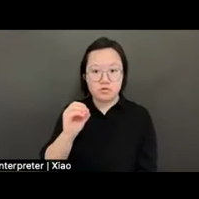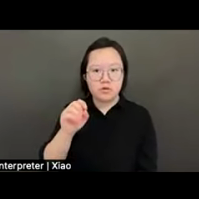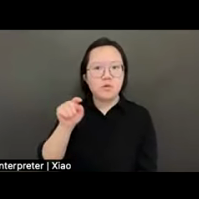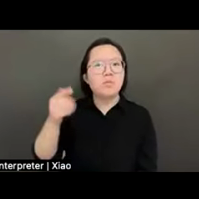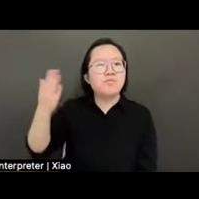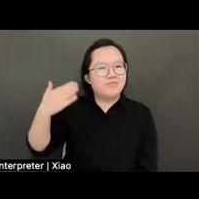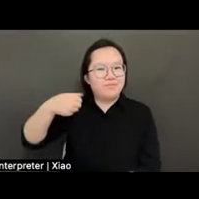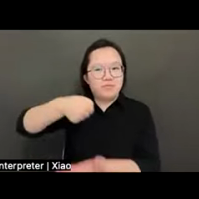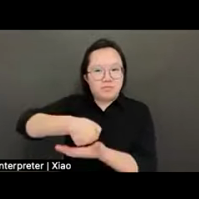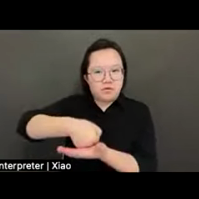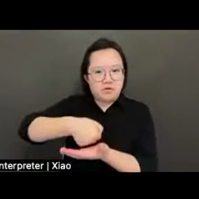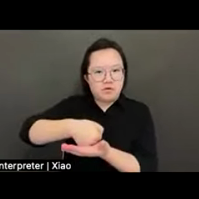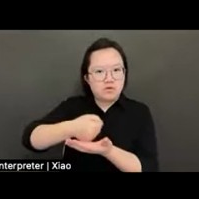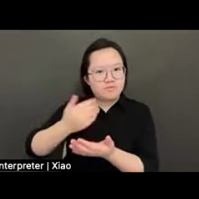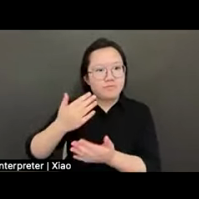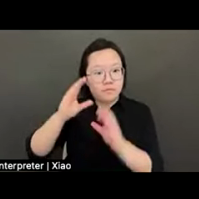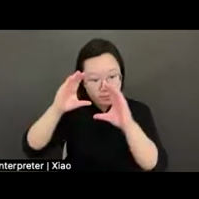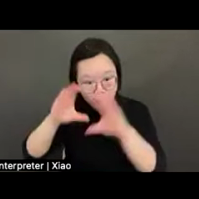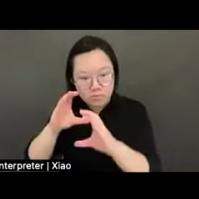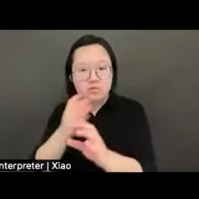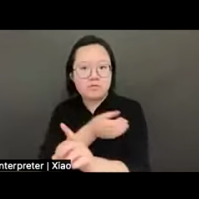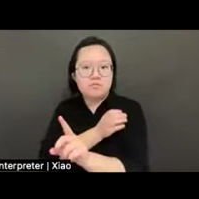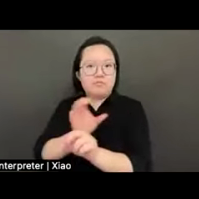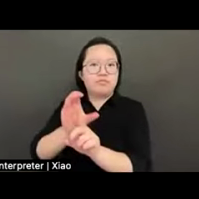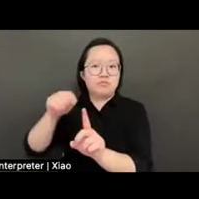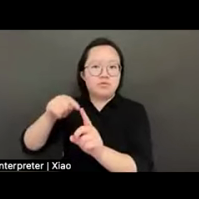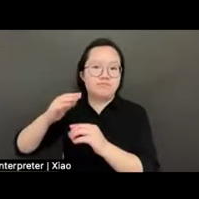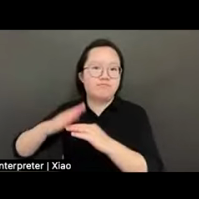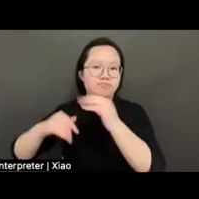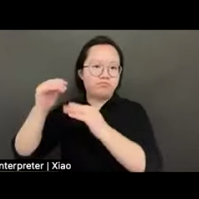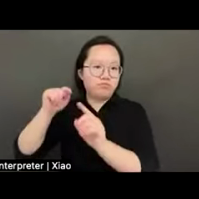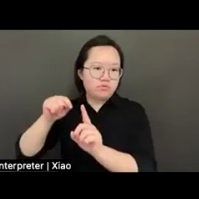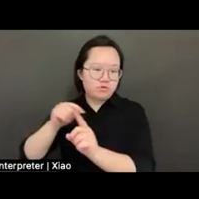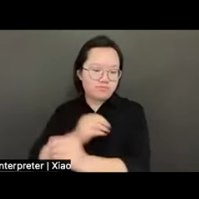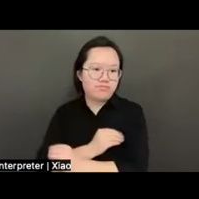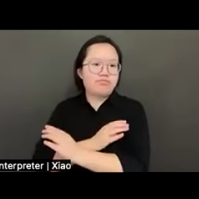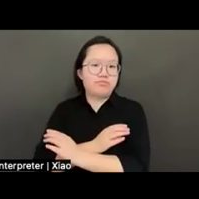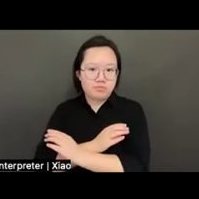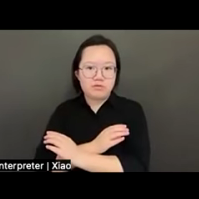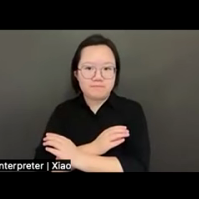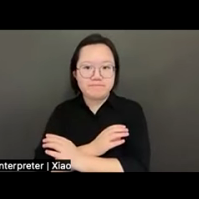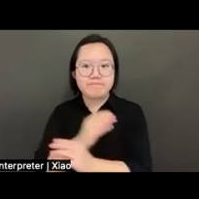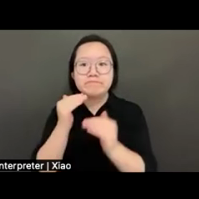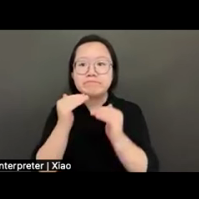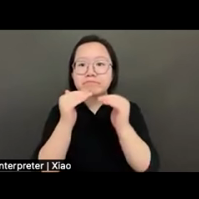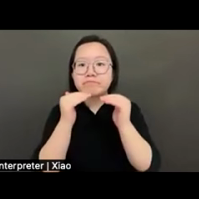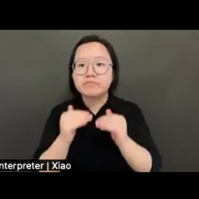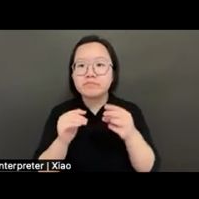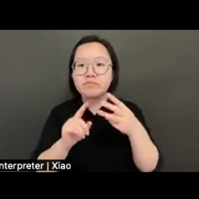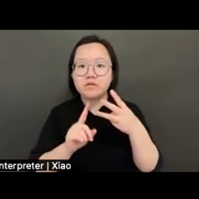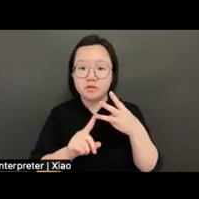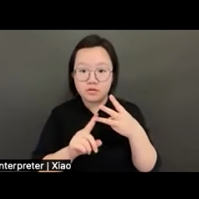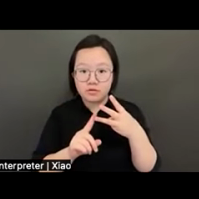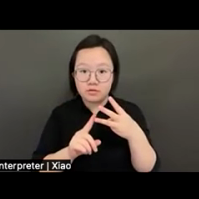later. And then a third main aspect is intercultural dialogue and cross-continental collaboration. So this is really